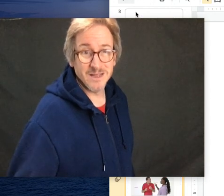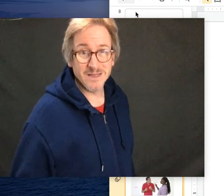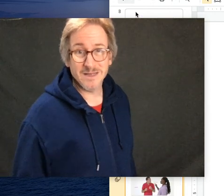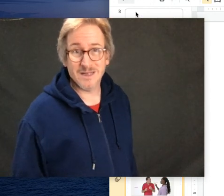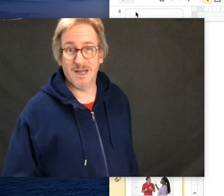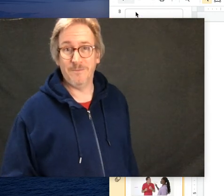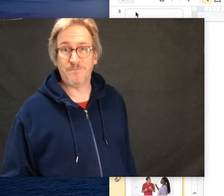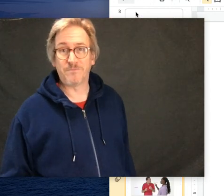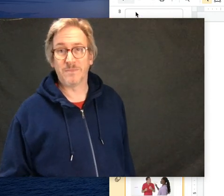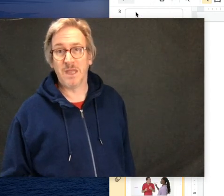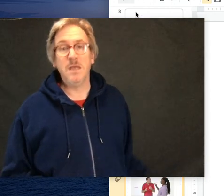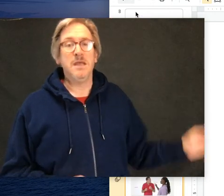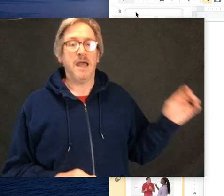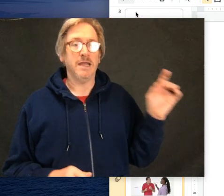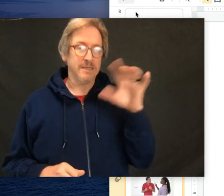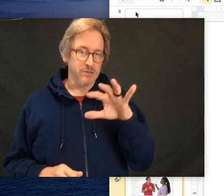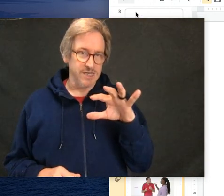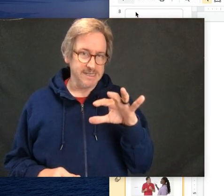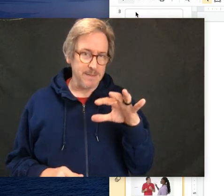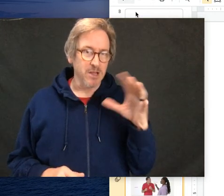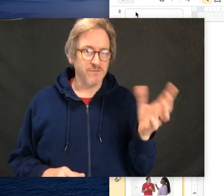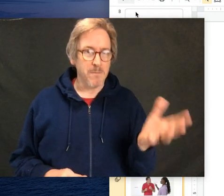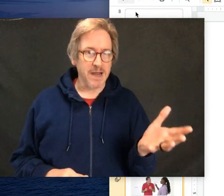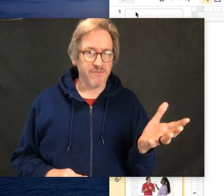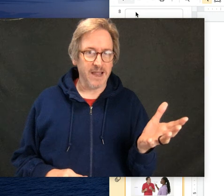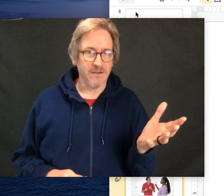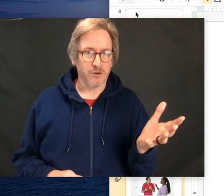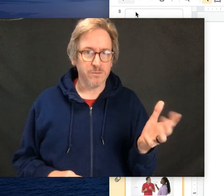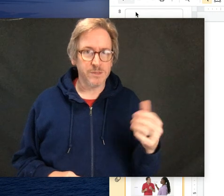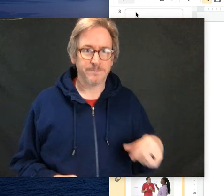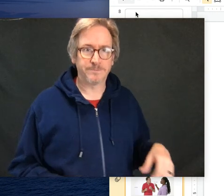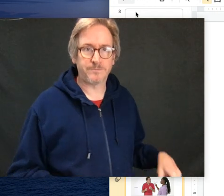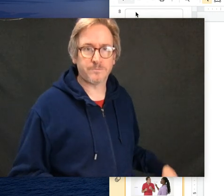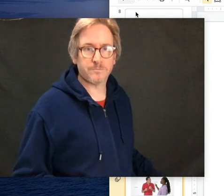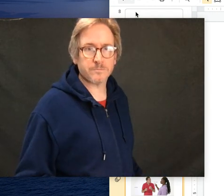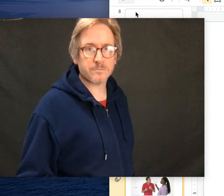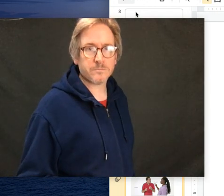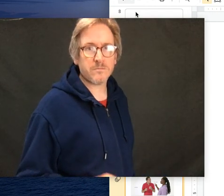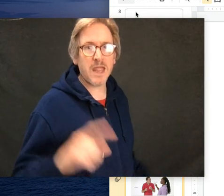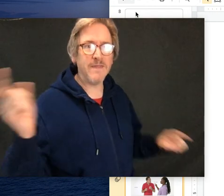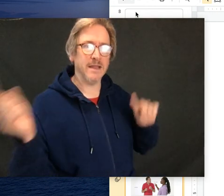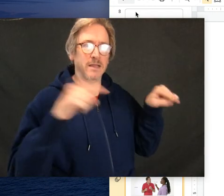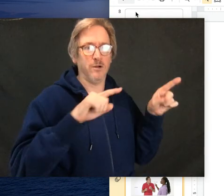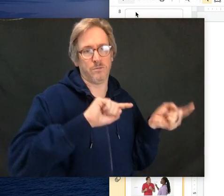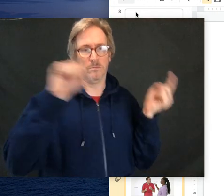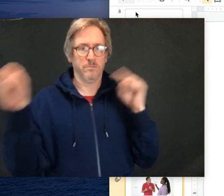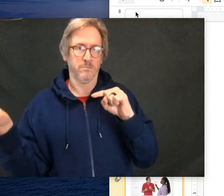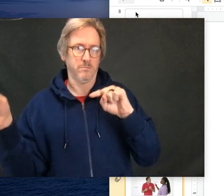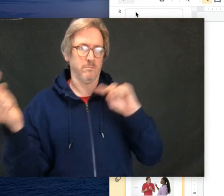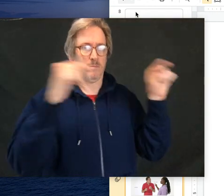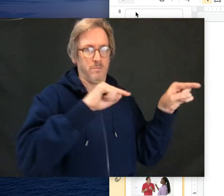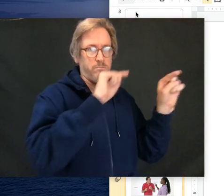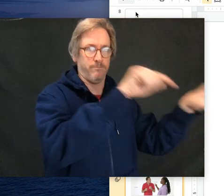There's an example of the modifying verbs. and that,